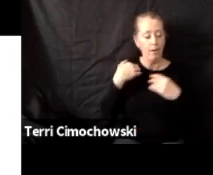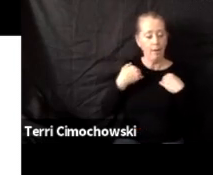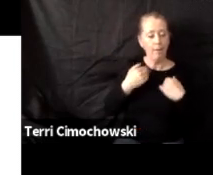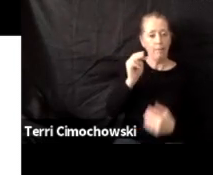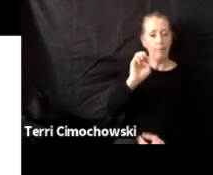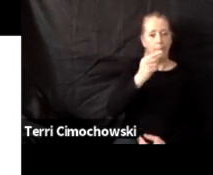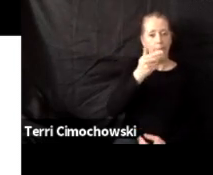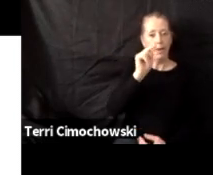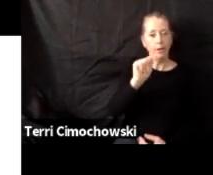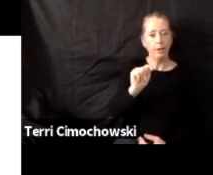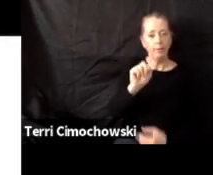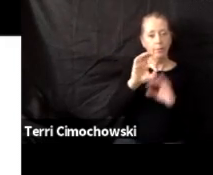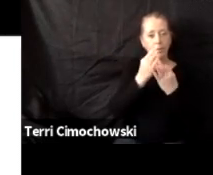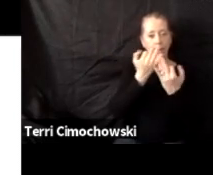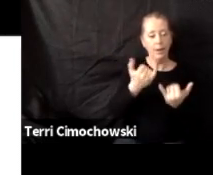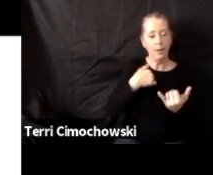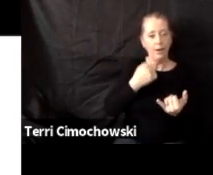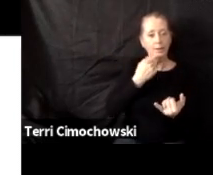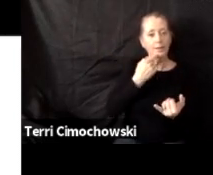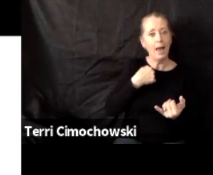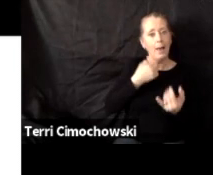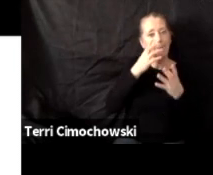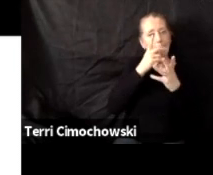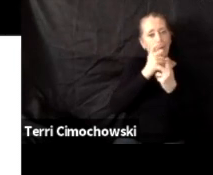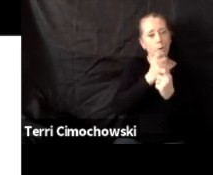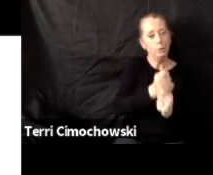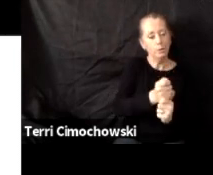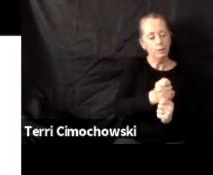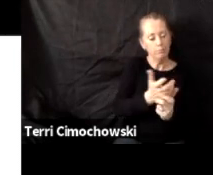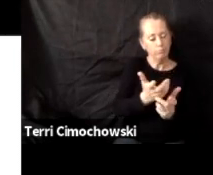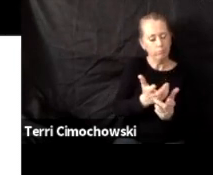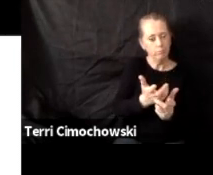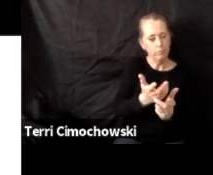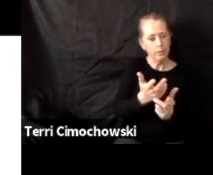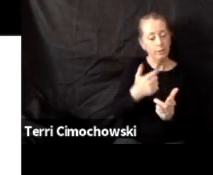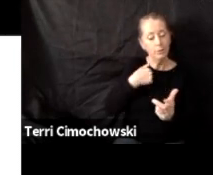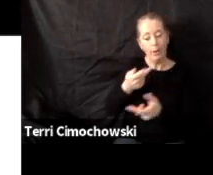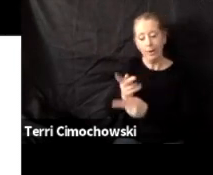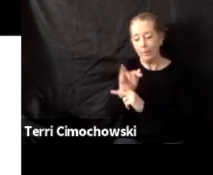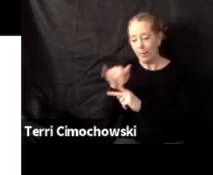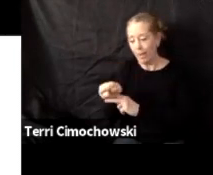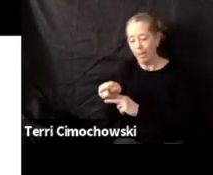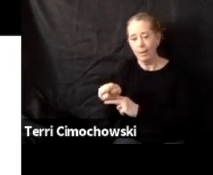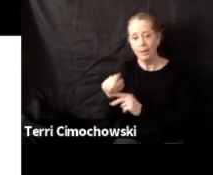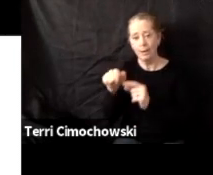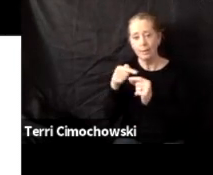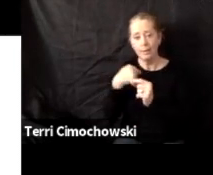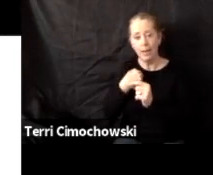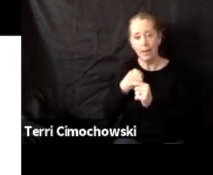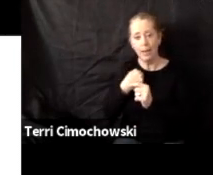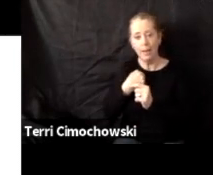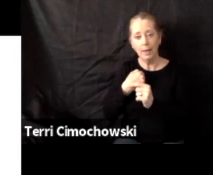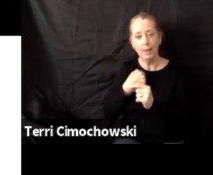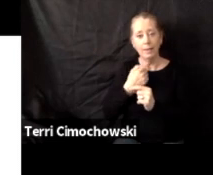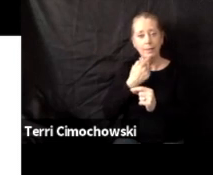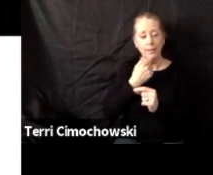now and I say I'm interested in 196 online, do I still retain that commitment until I have to go through that